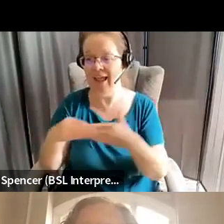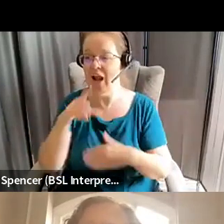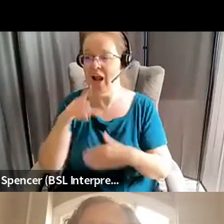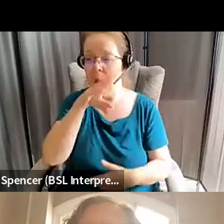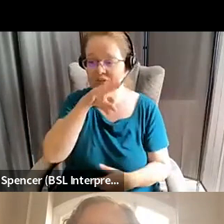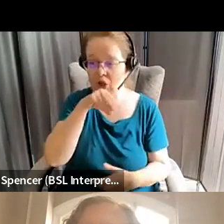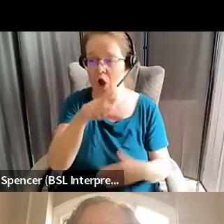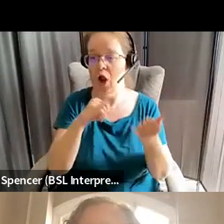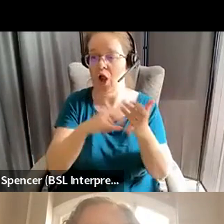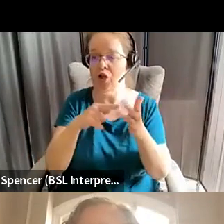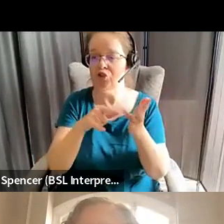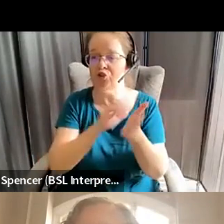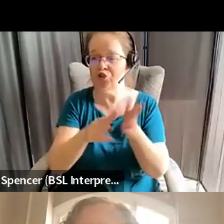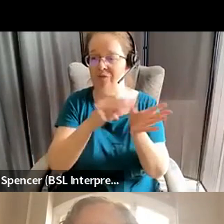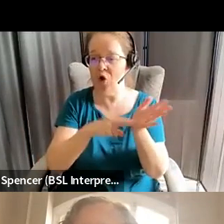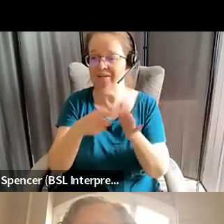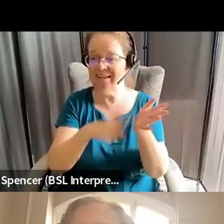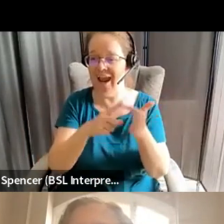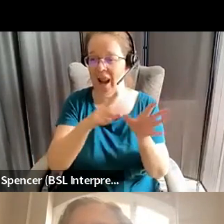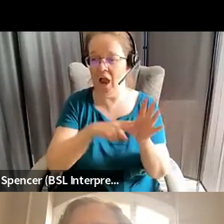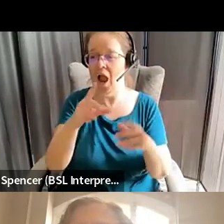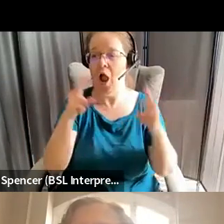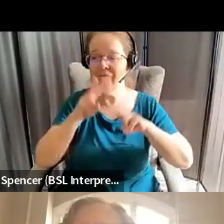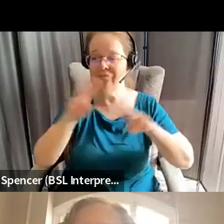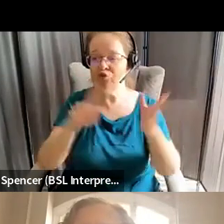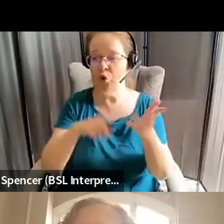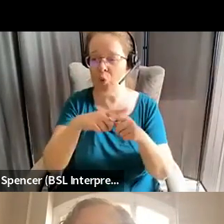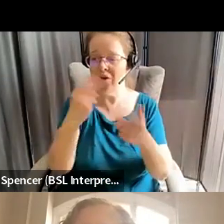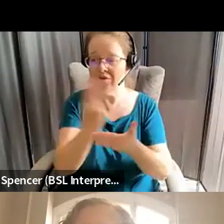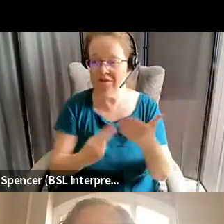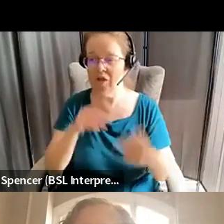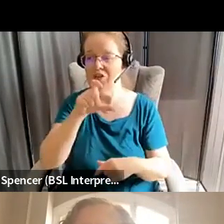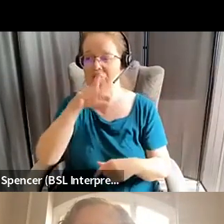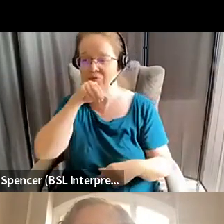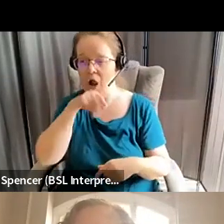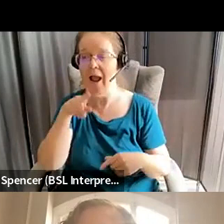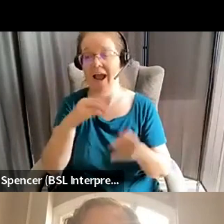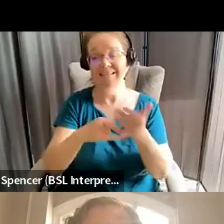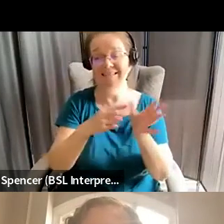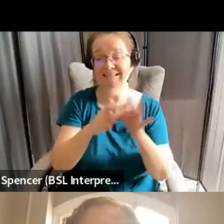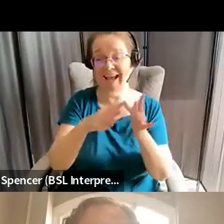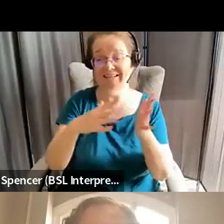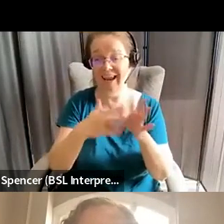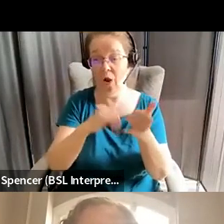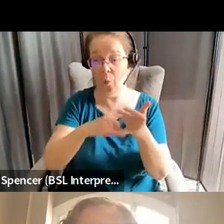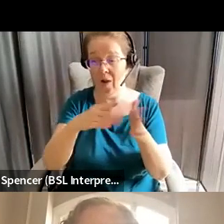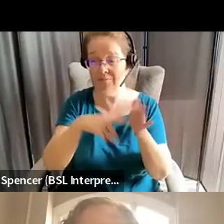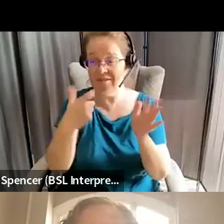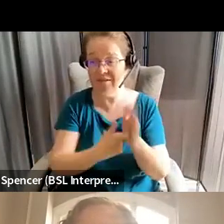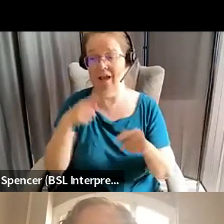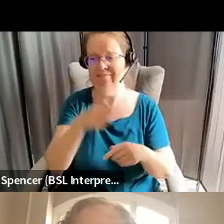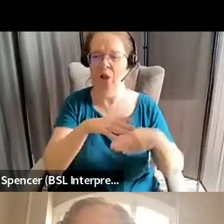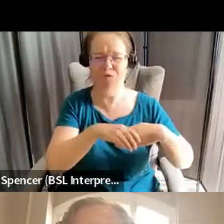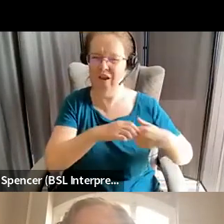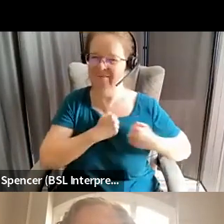a visual and UI designer at CyberDuck. We have Sandi Wassmer, a long-term friend of CyberDuck and CEO at the Employers